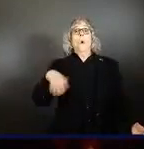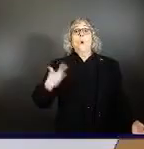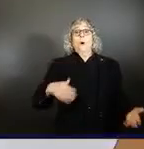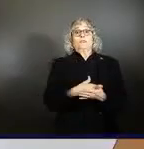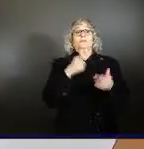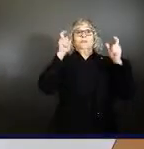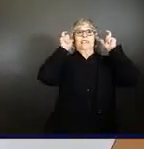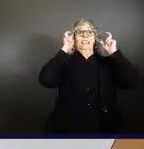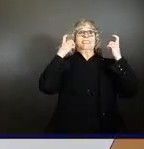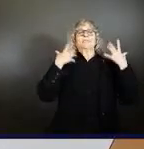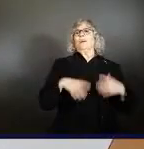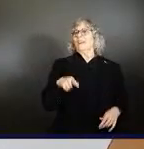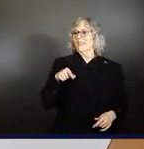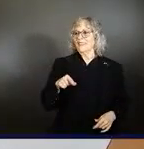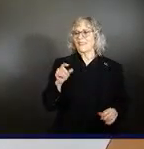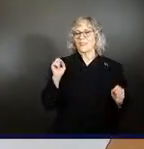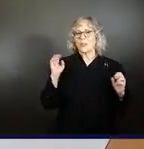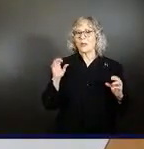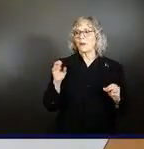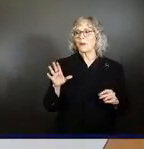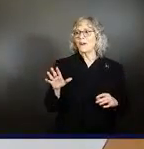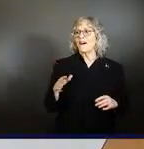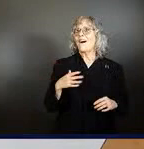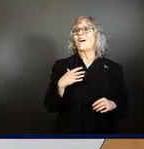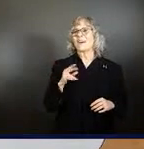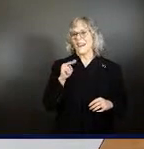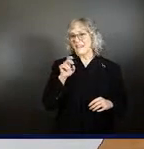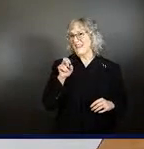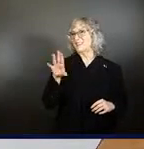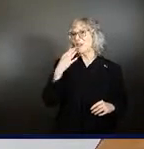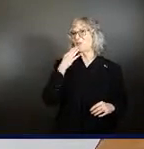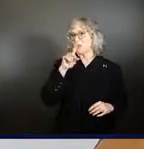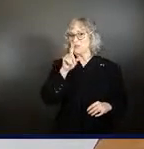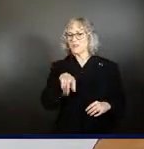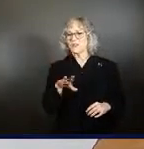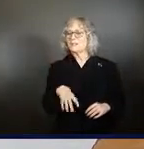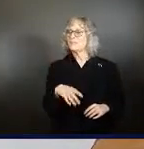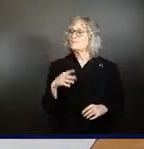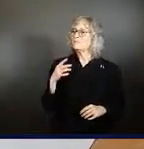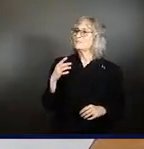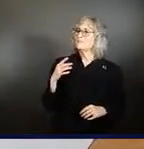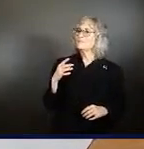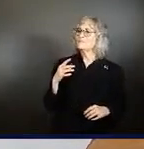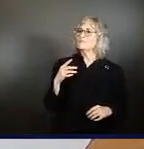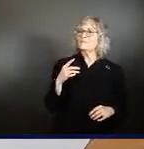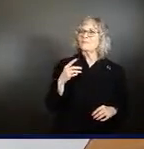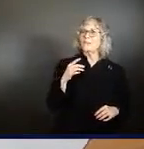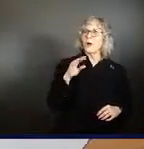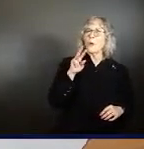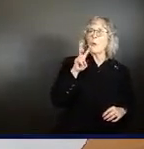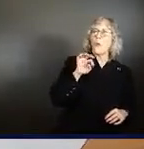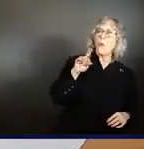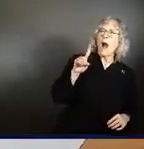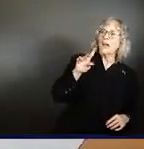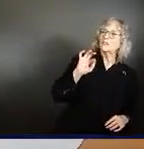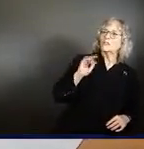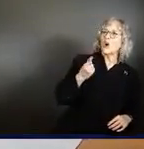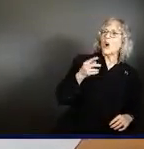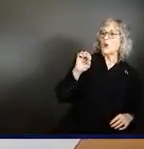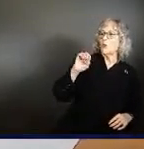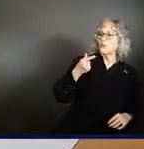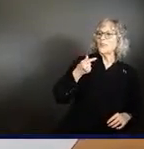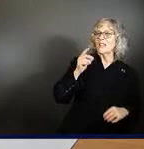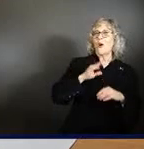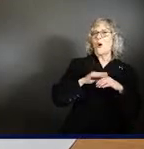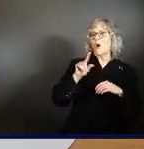incredible. So, Nestor, I've got a good one for you. Wild Dogs OG on Twitch asks, I wonder why